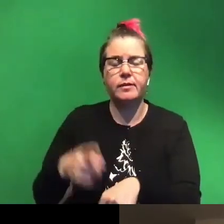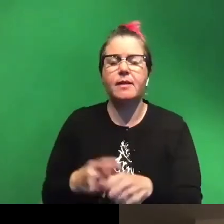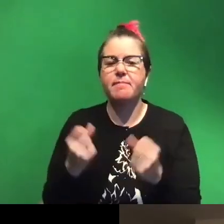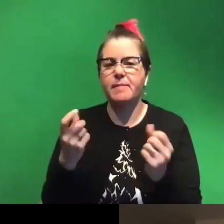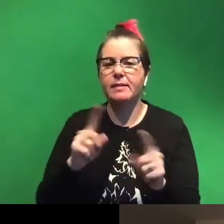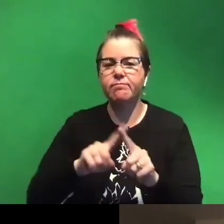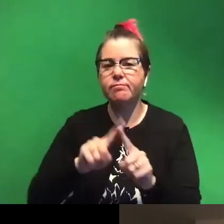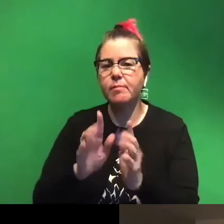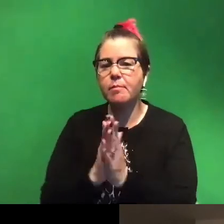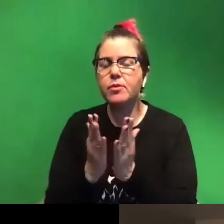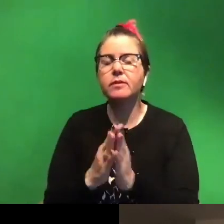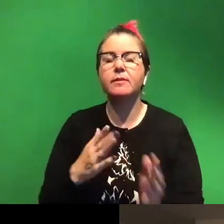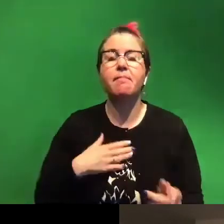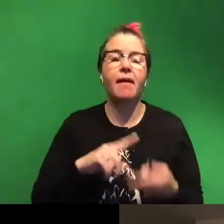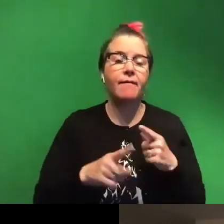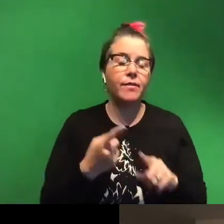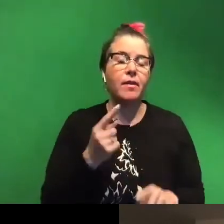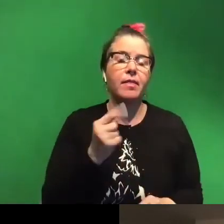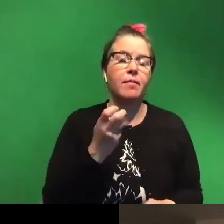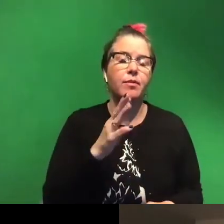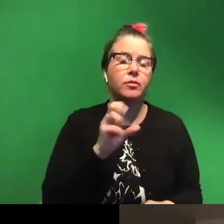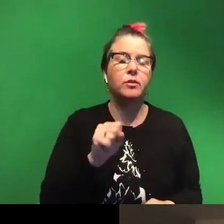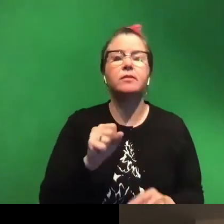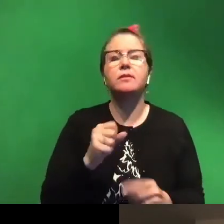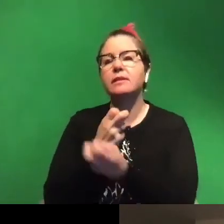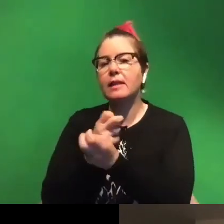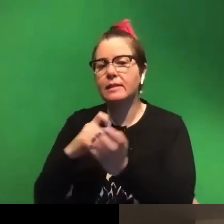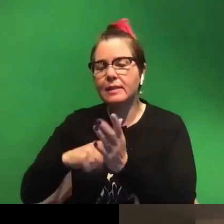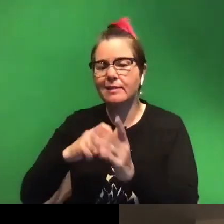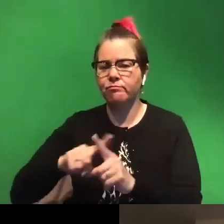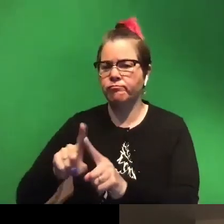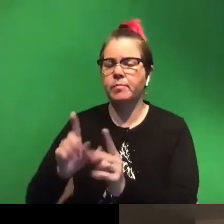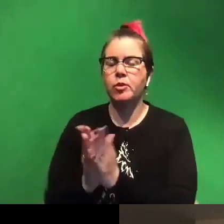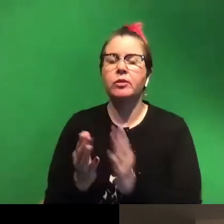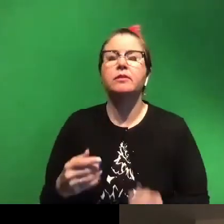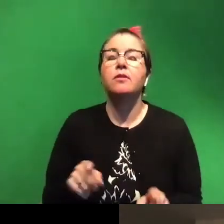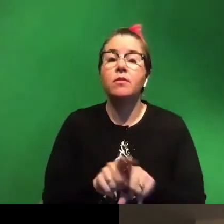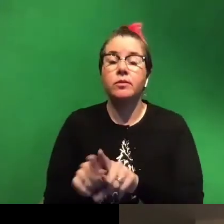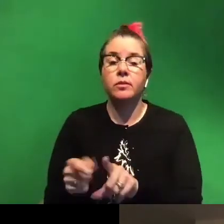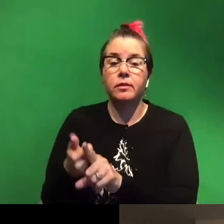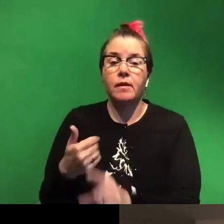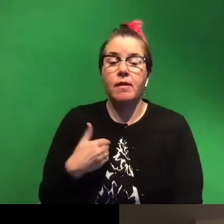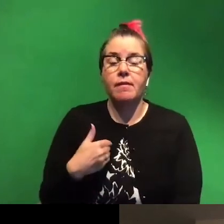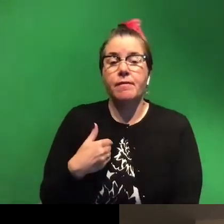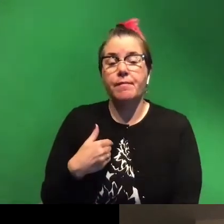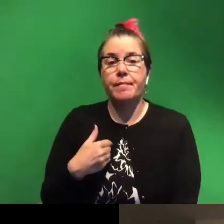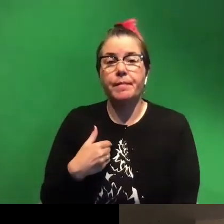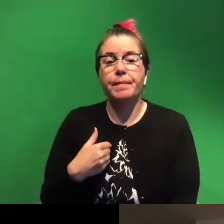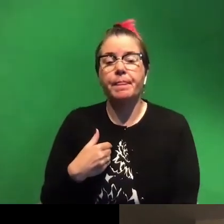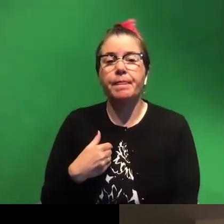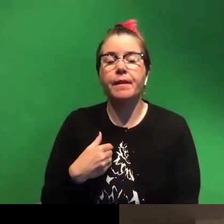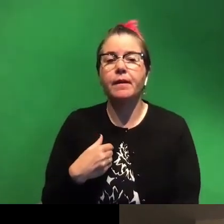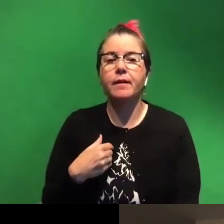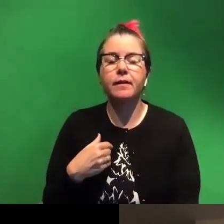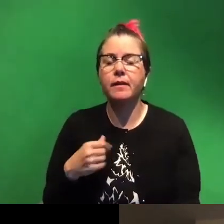of books like My Friend the Brontosaurus and Skeleton Keys and others, and also had a long-running